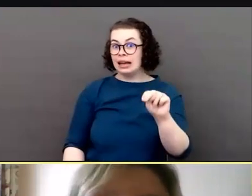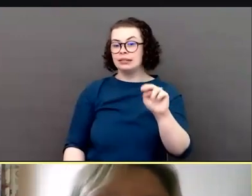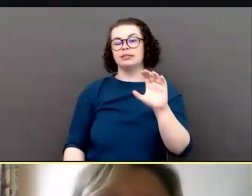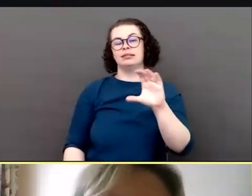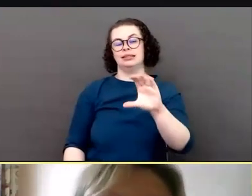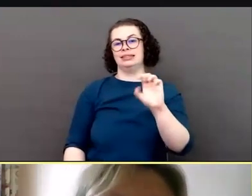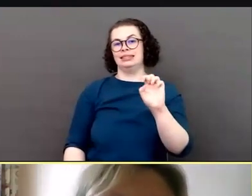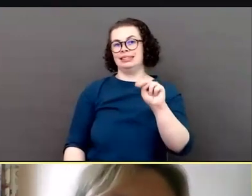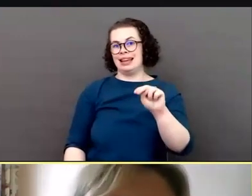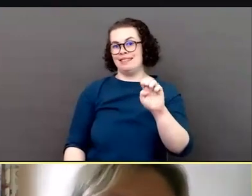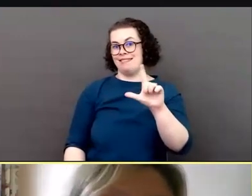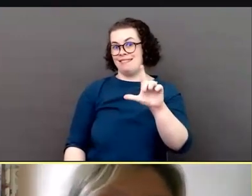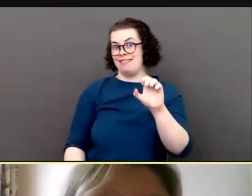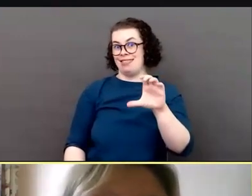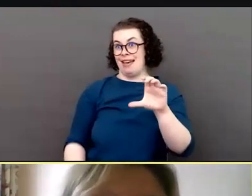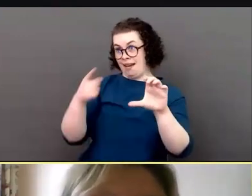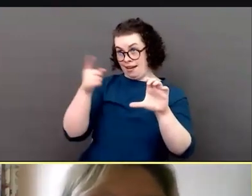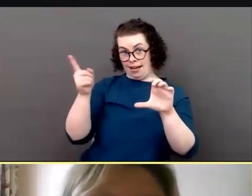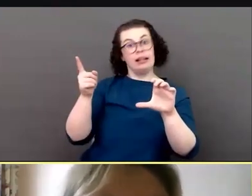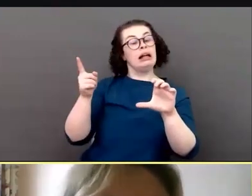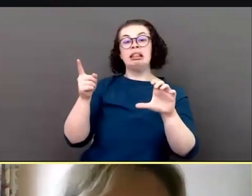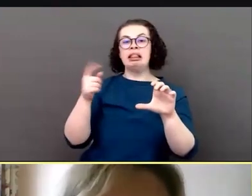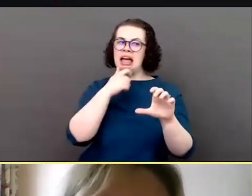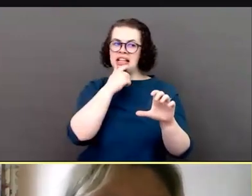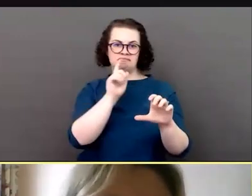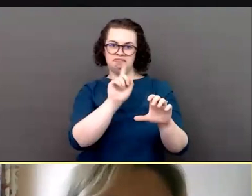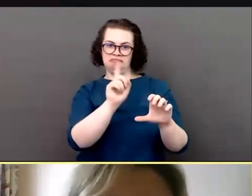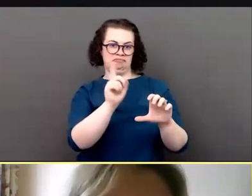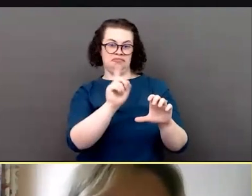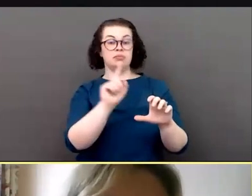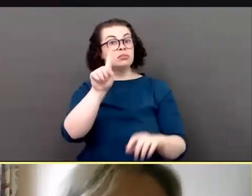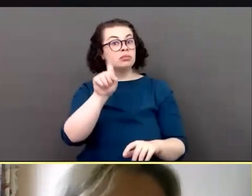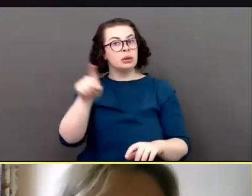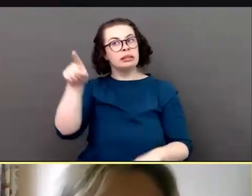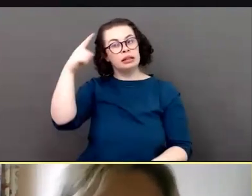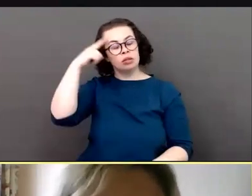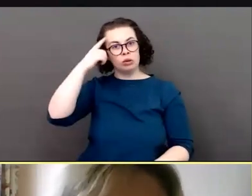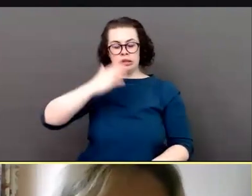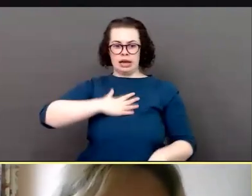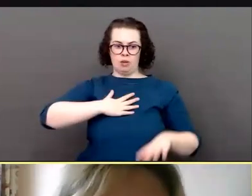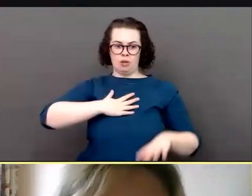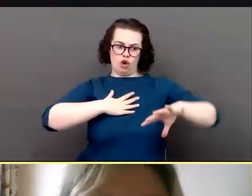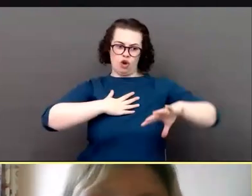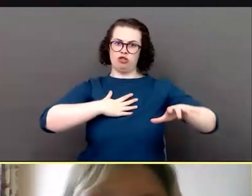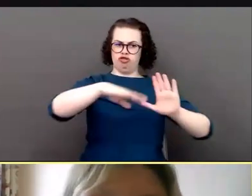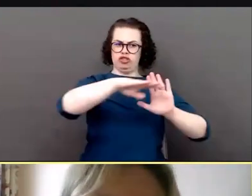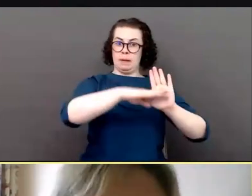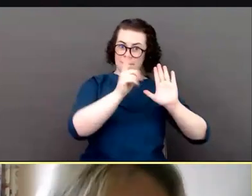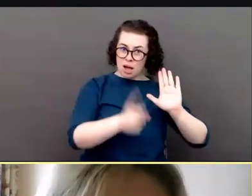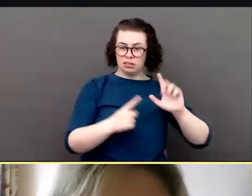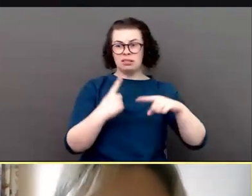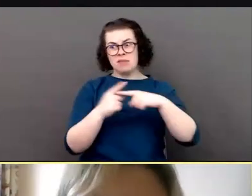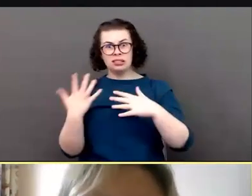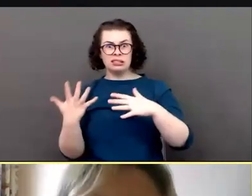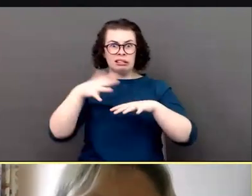they thought it could be in contradiction to mandatory national requirements. You have